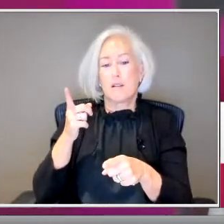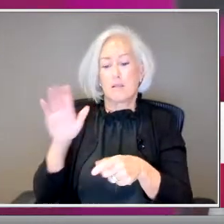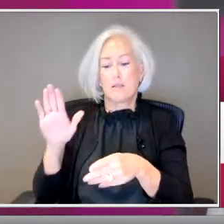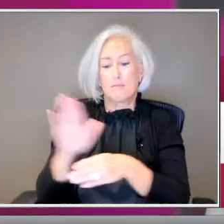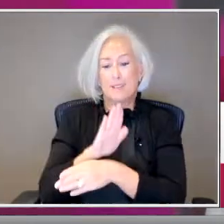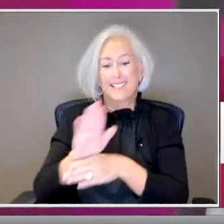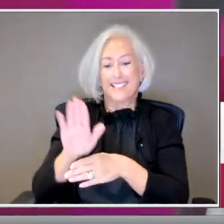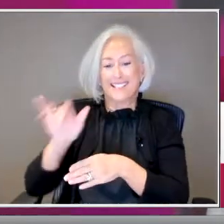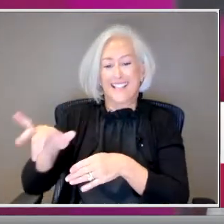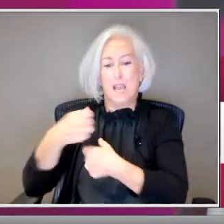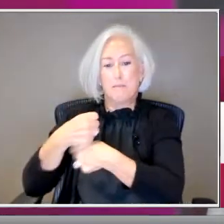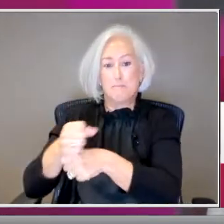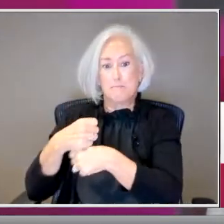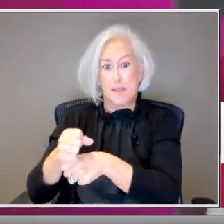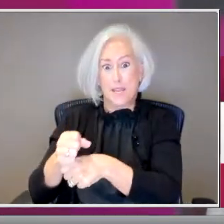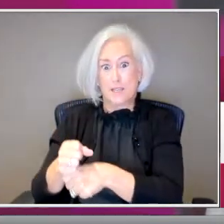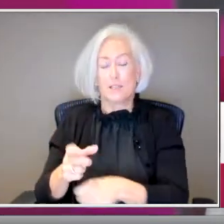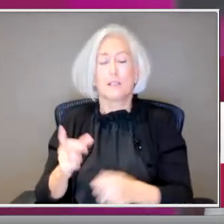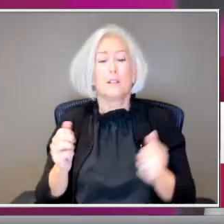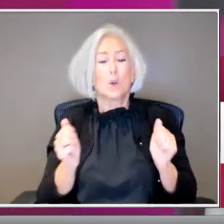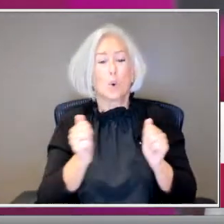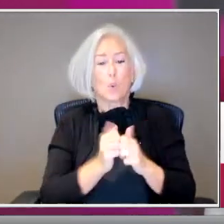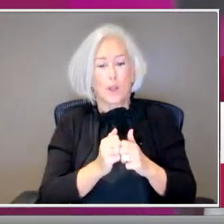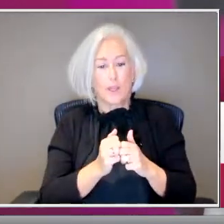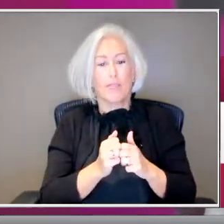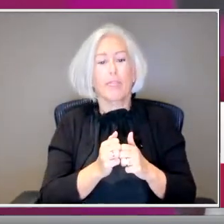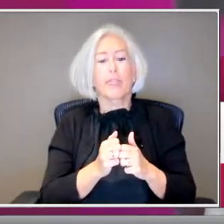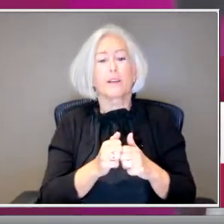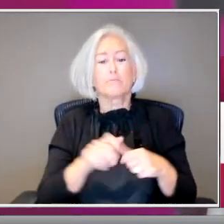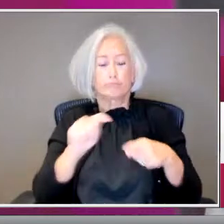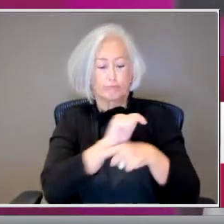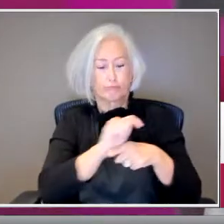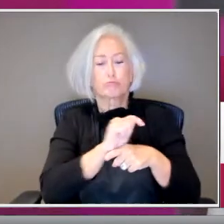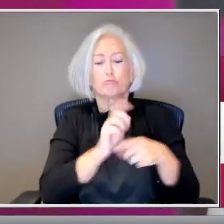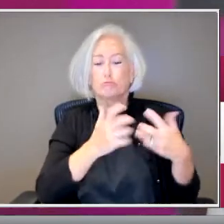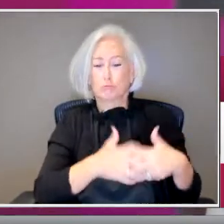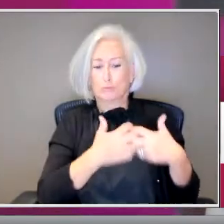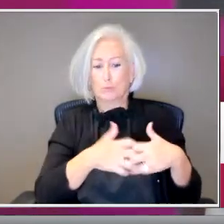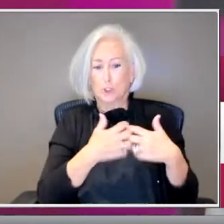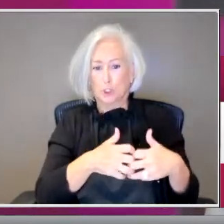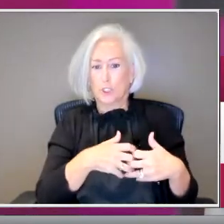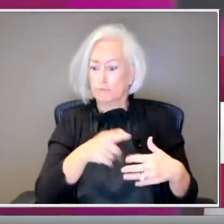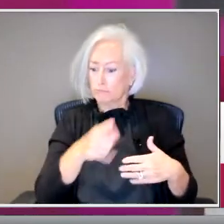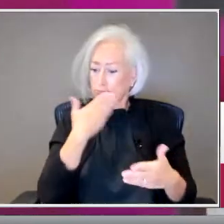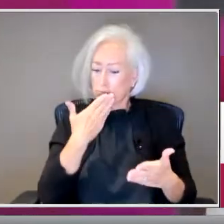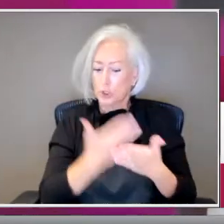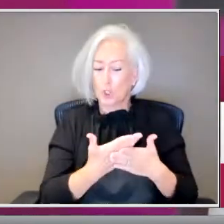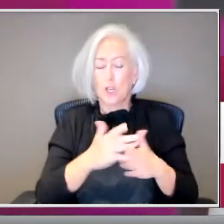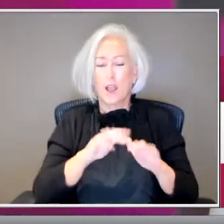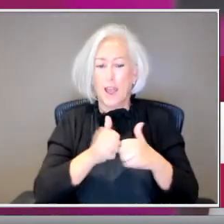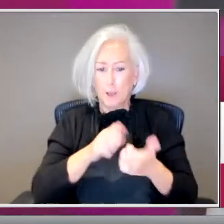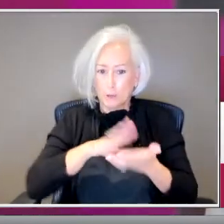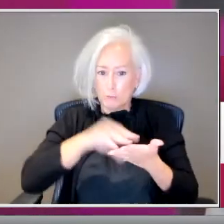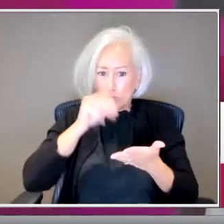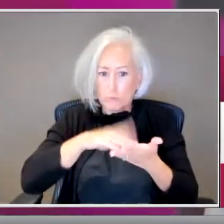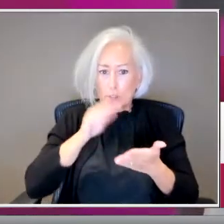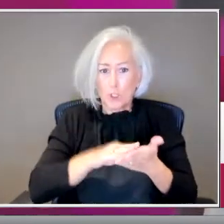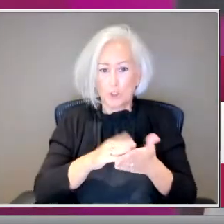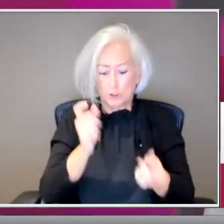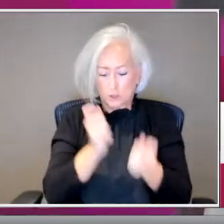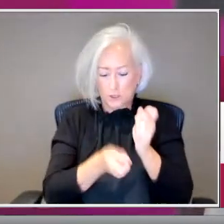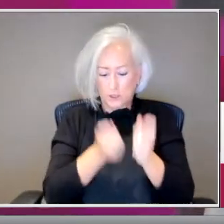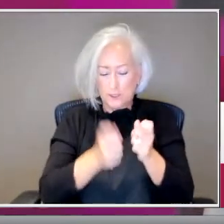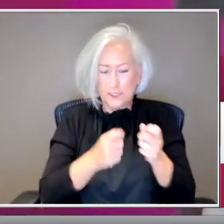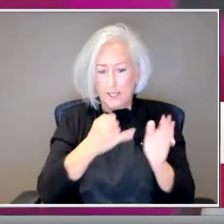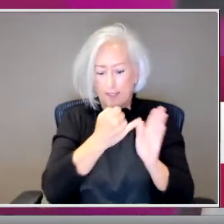And the simulators are actually quite good and enable you to learn how to manipulate the catheter and adjust the screen such that you can see where the